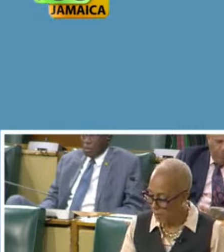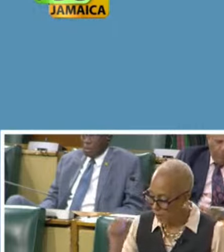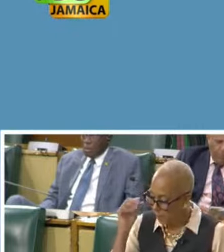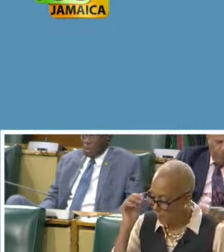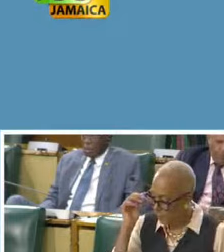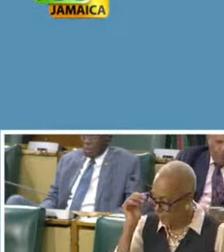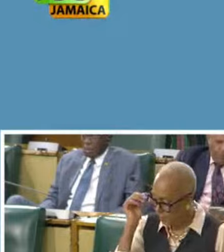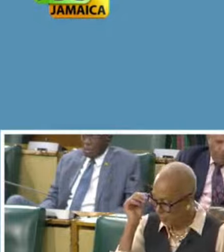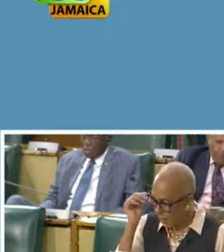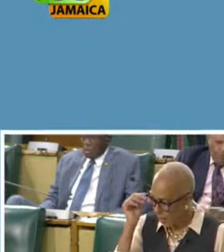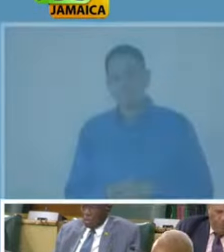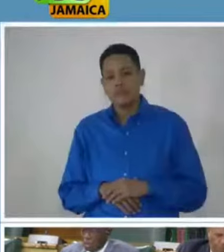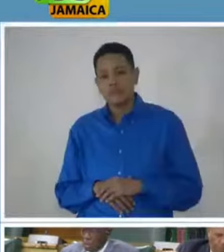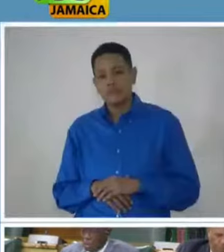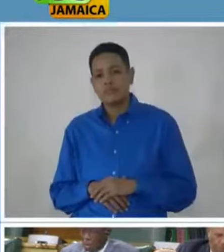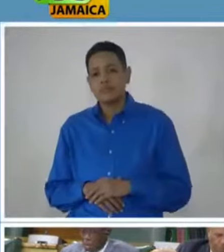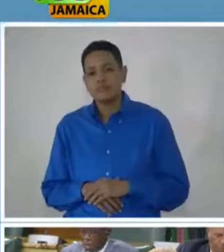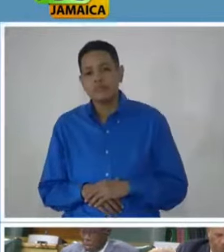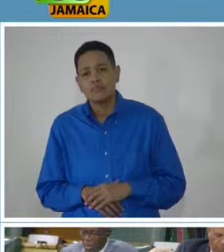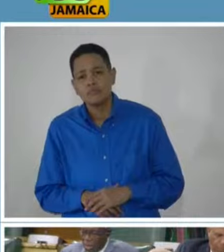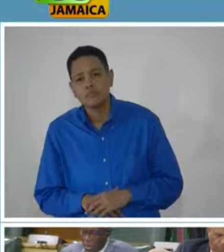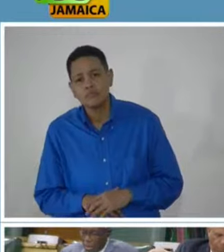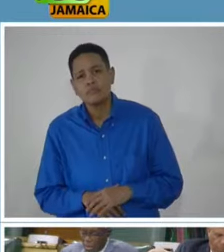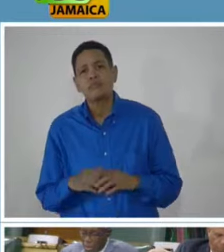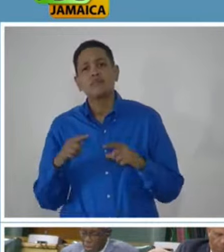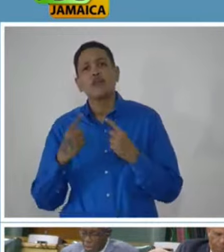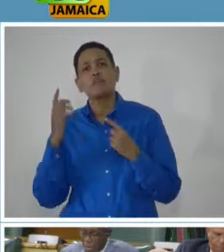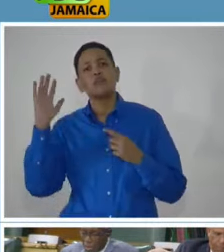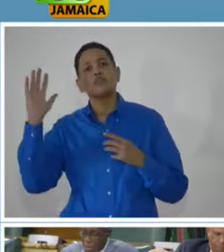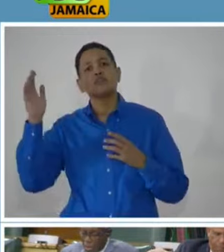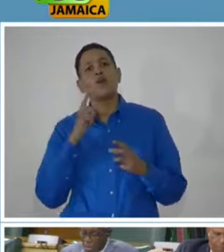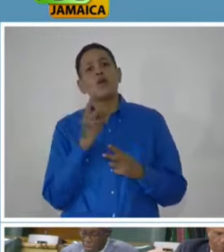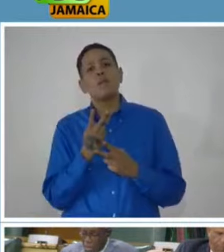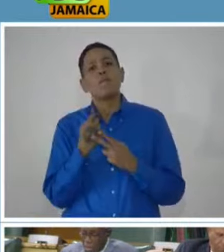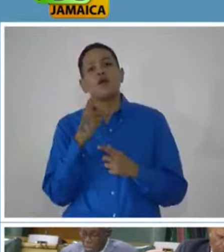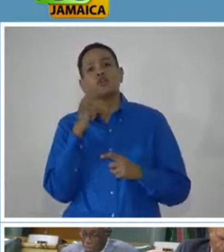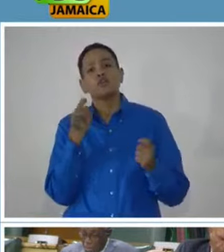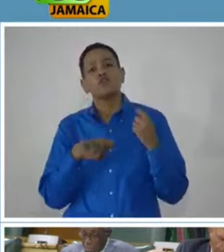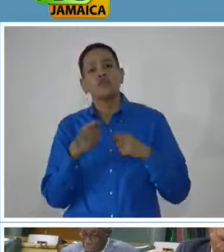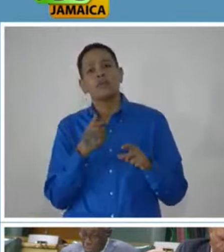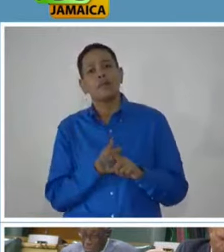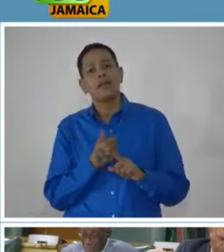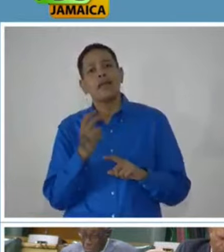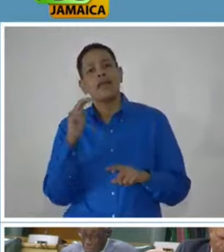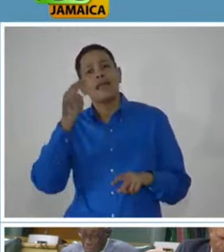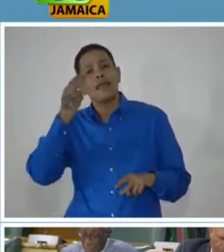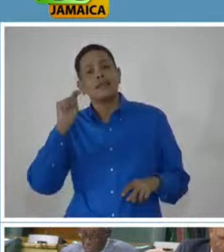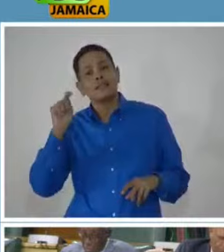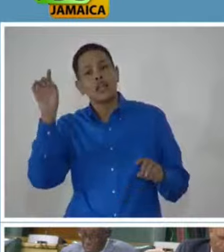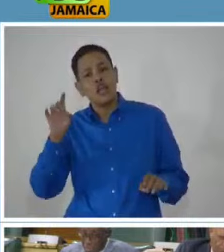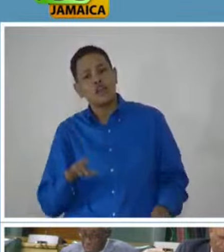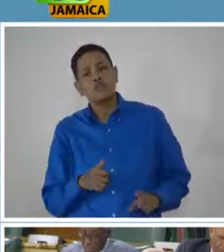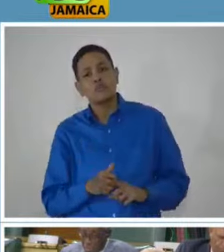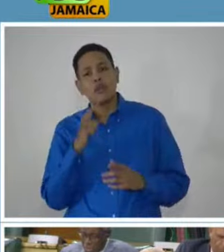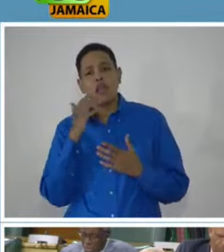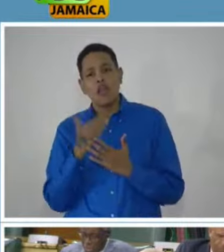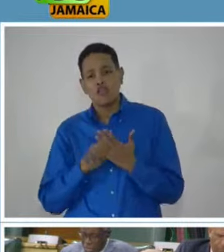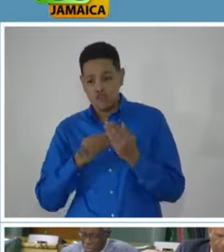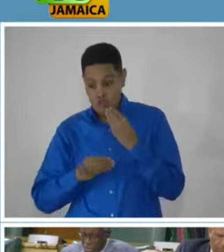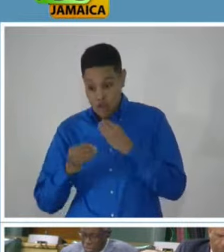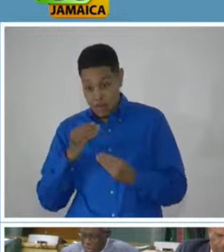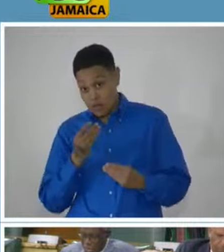So the opposition spokesman on finance borrows to replace the NHG contribution and the revenue measure